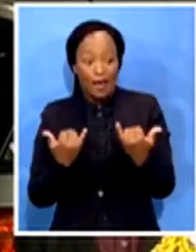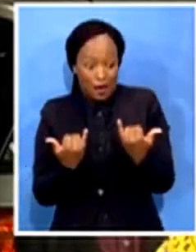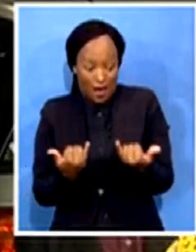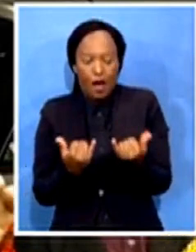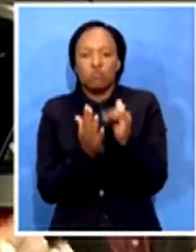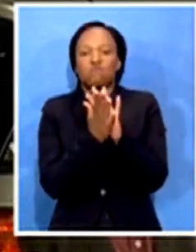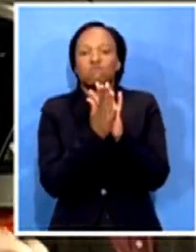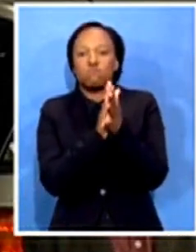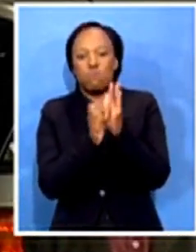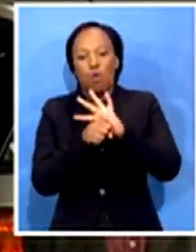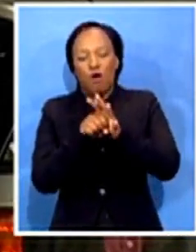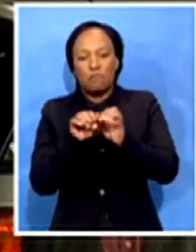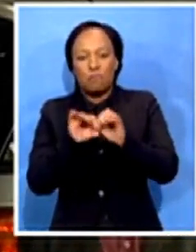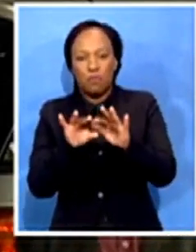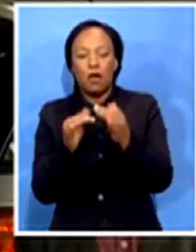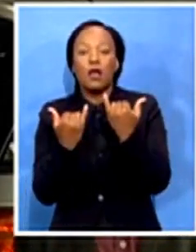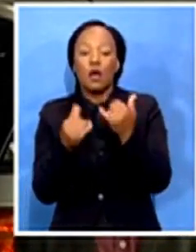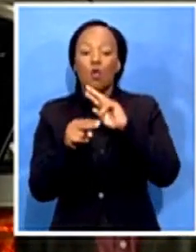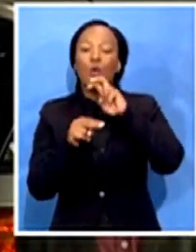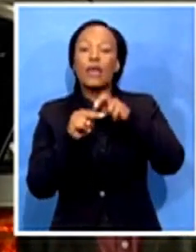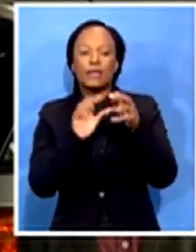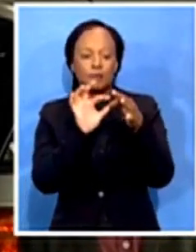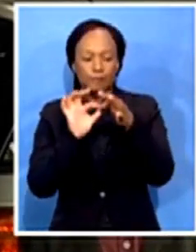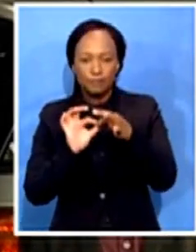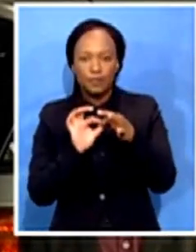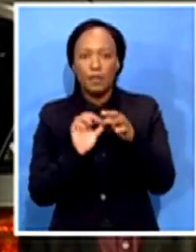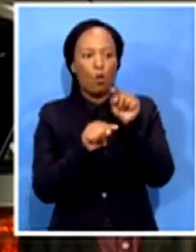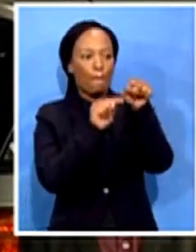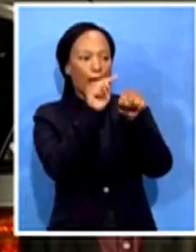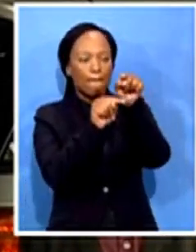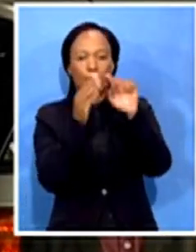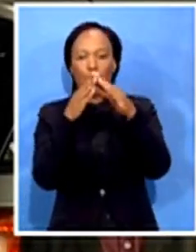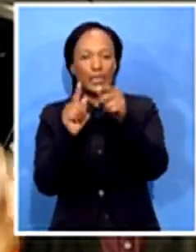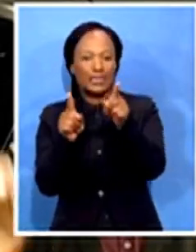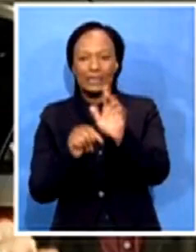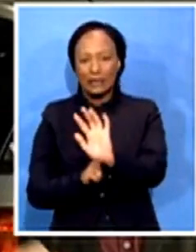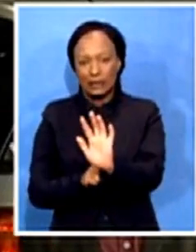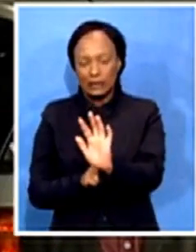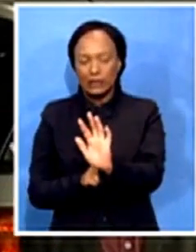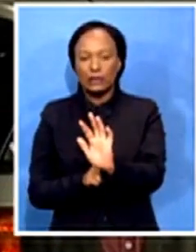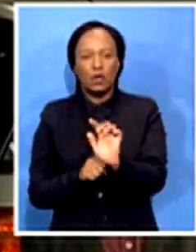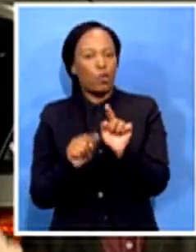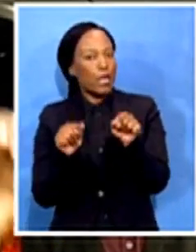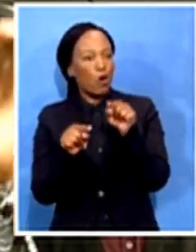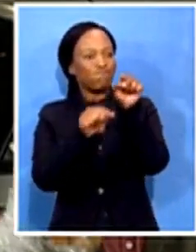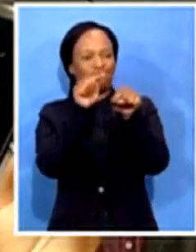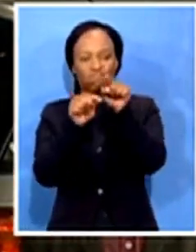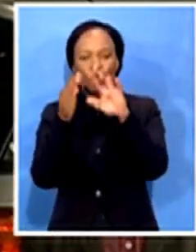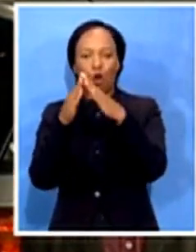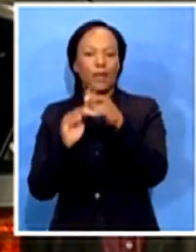We don't blame citizens. We cannot blame citizens. We need collaboration, we